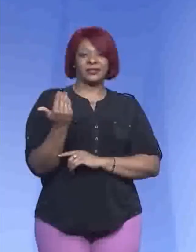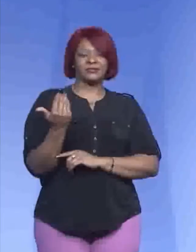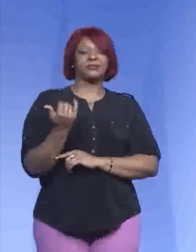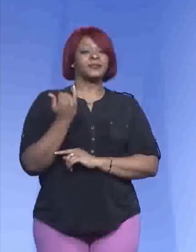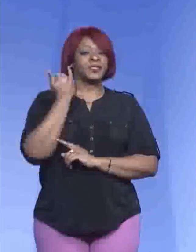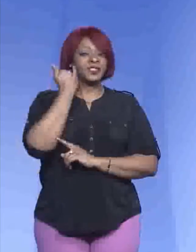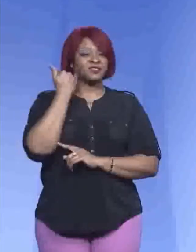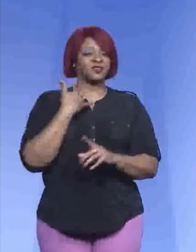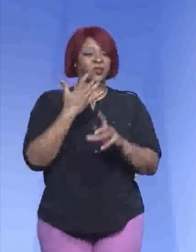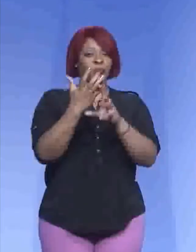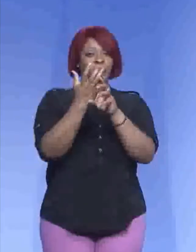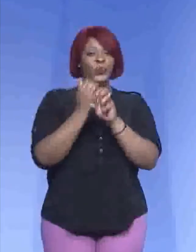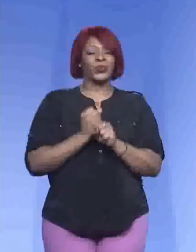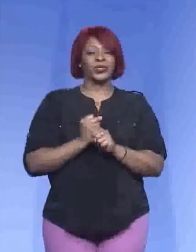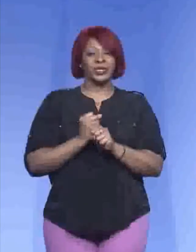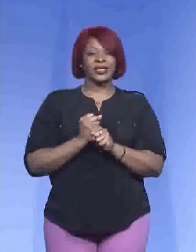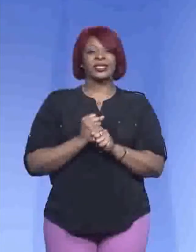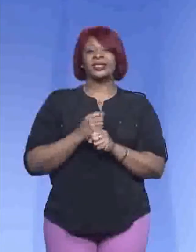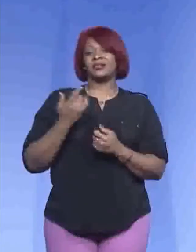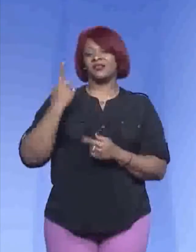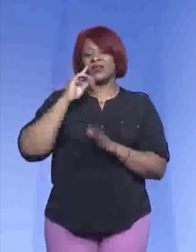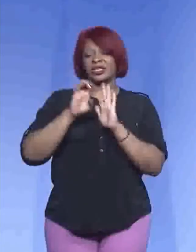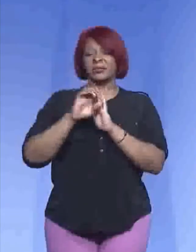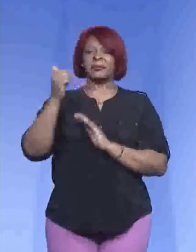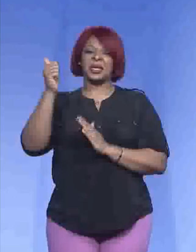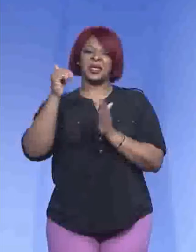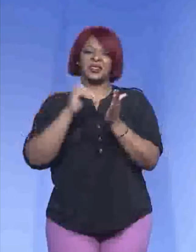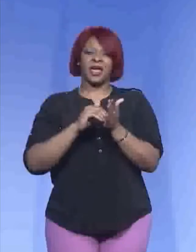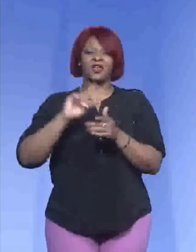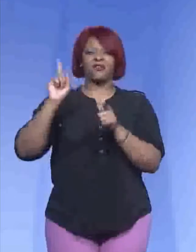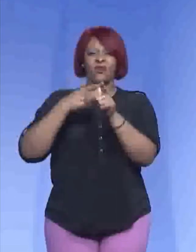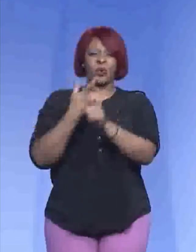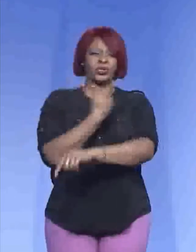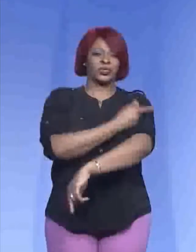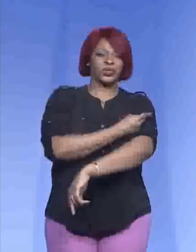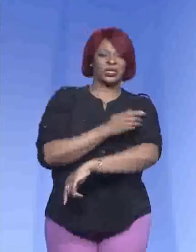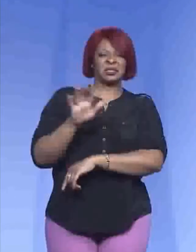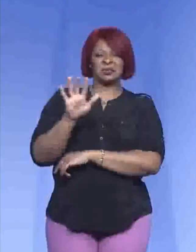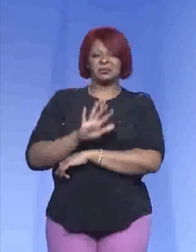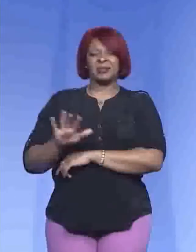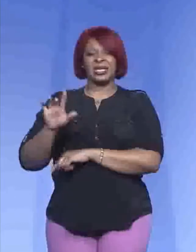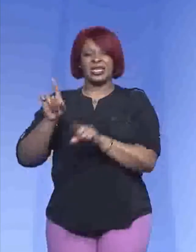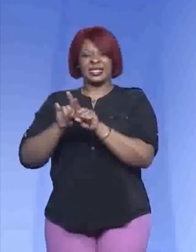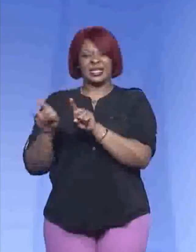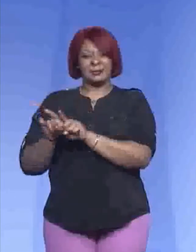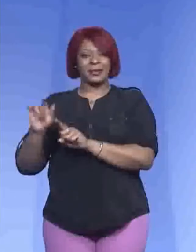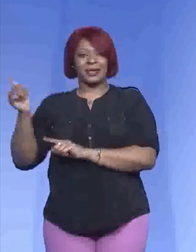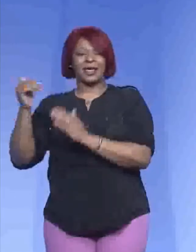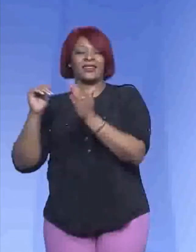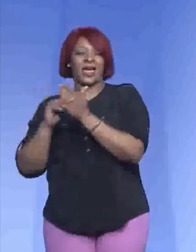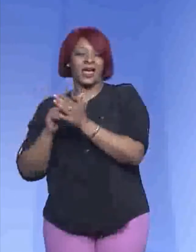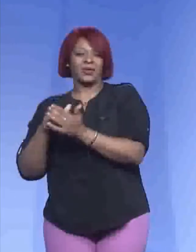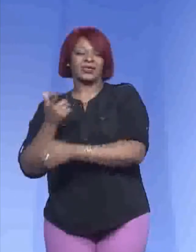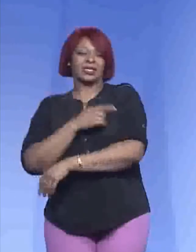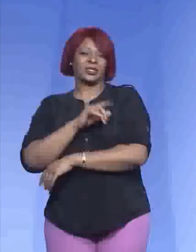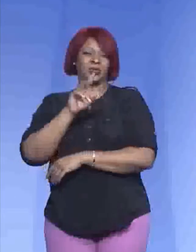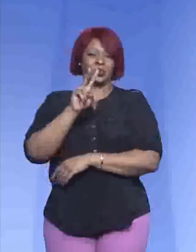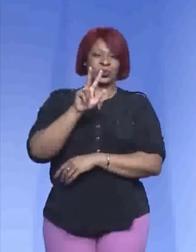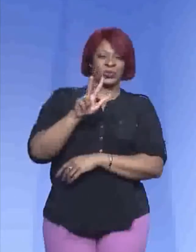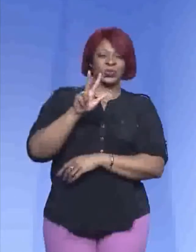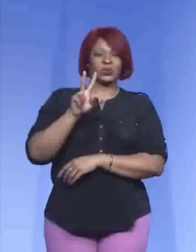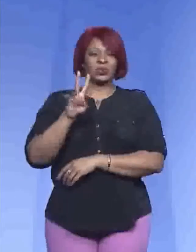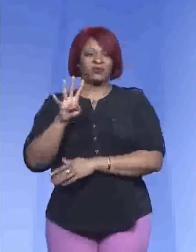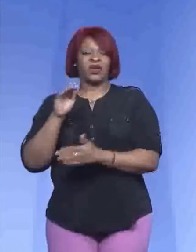I'm to receive an increased portion, let's say 10,000 first doses and about the same number of second doses, that's only 23 to 24,000.